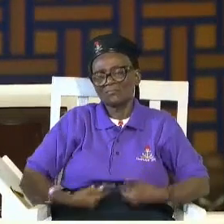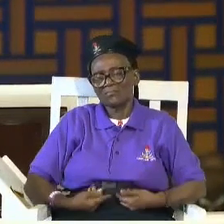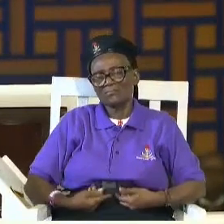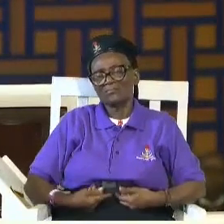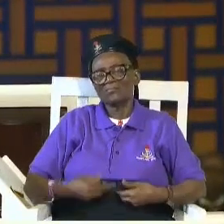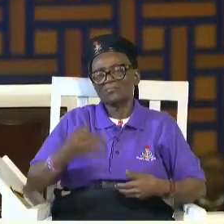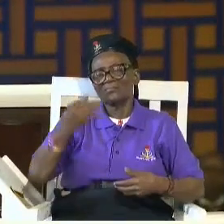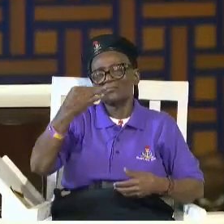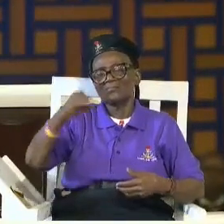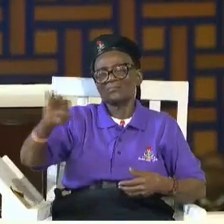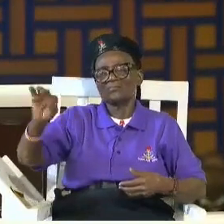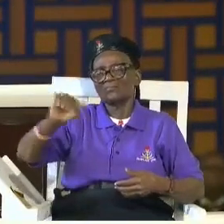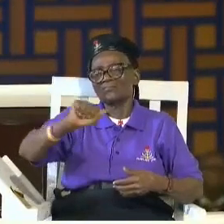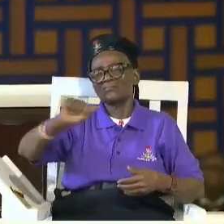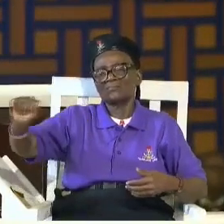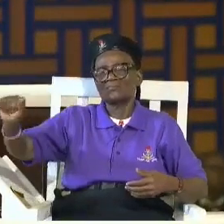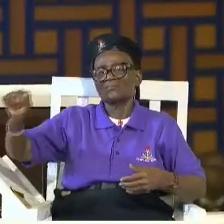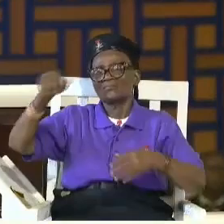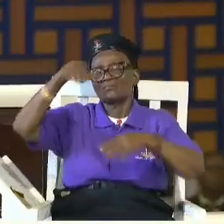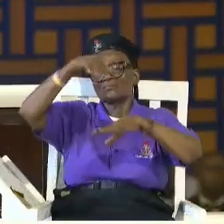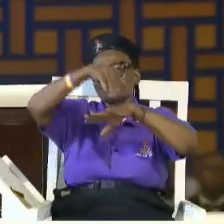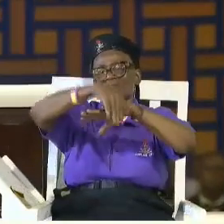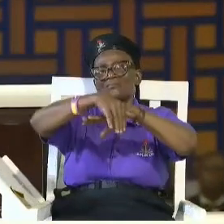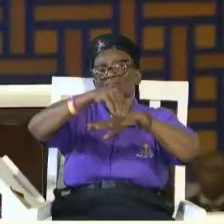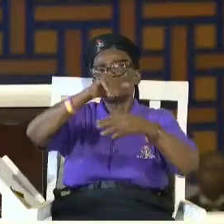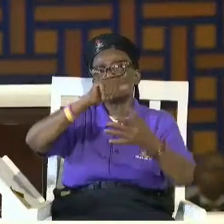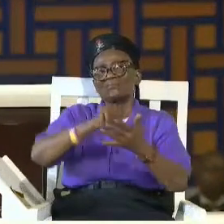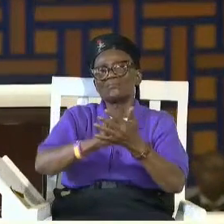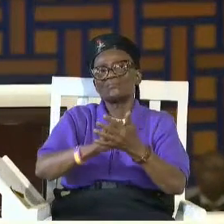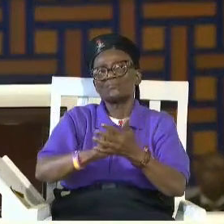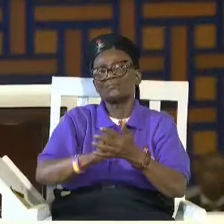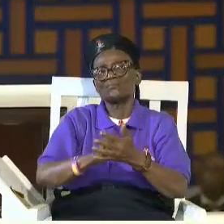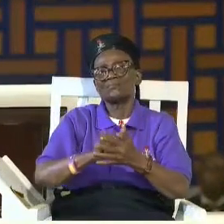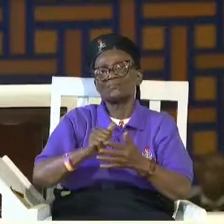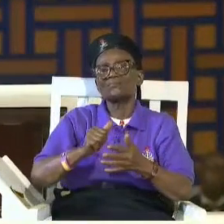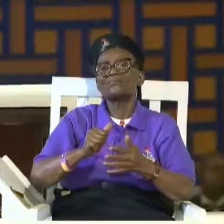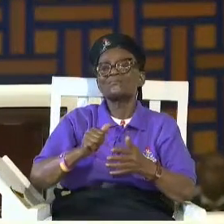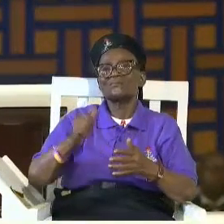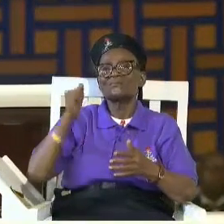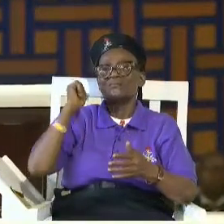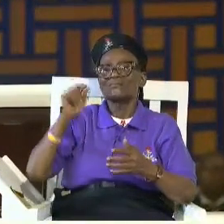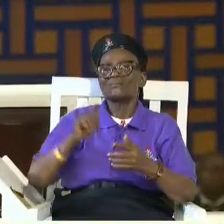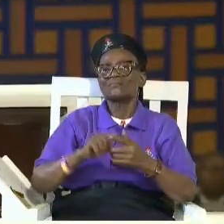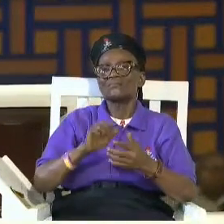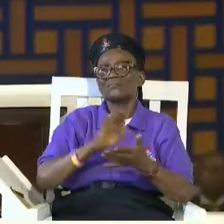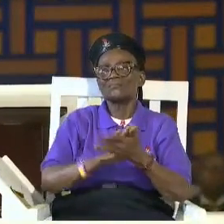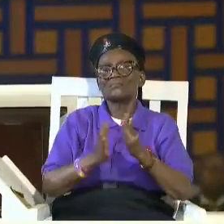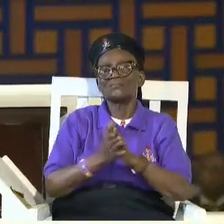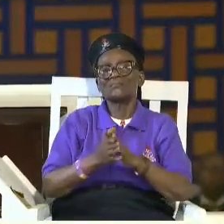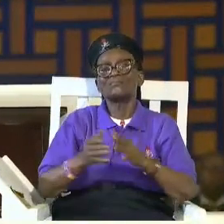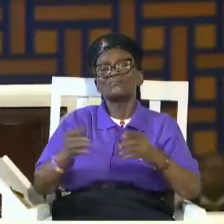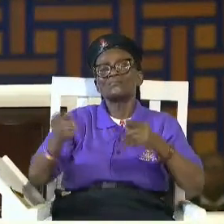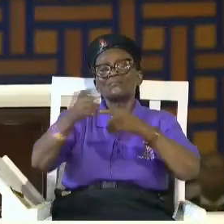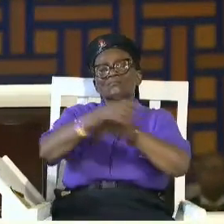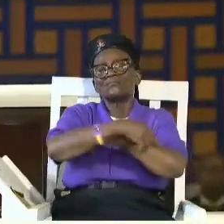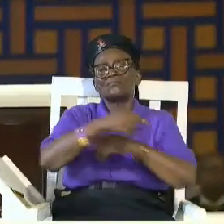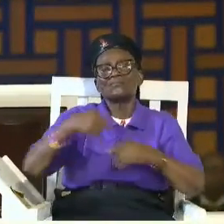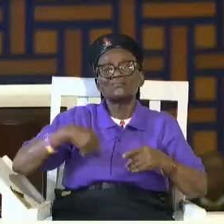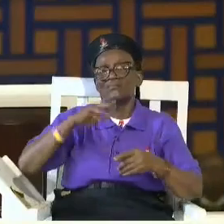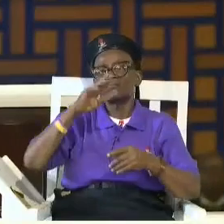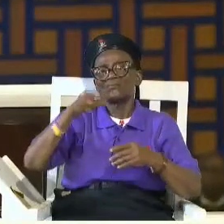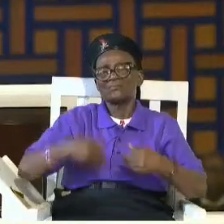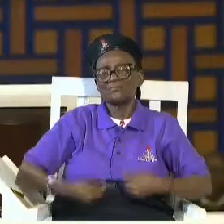of a night that refused to become day. We are tired of a problem that refused to go.